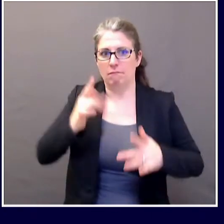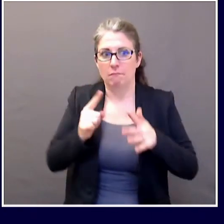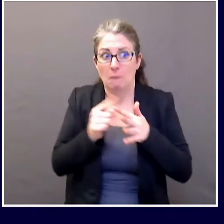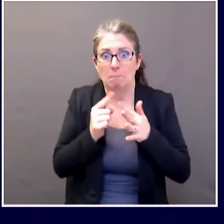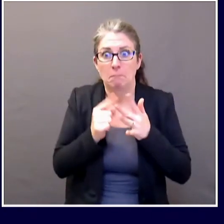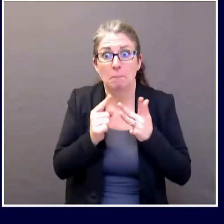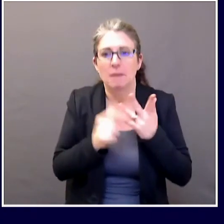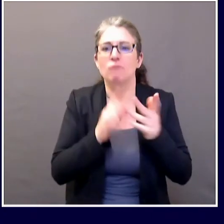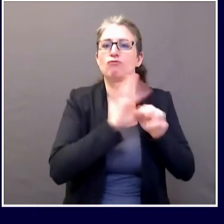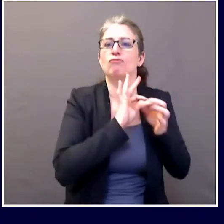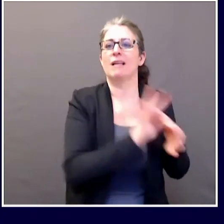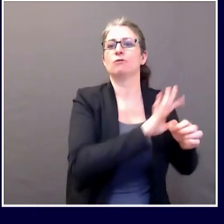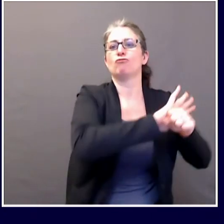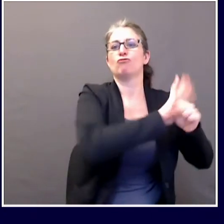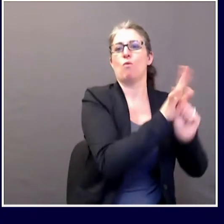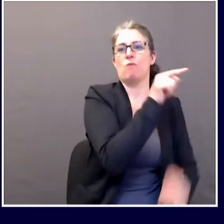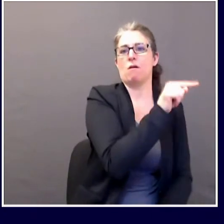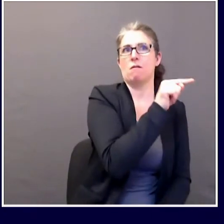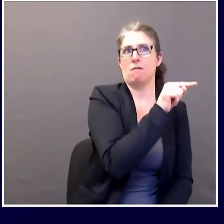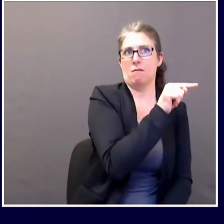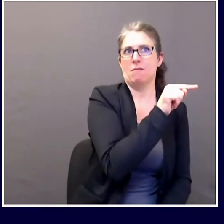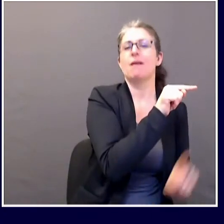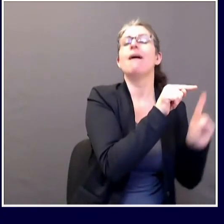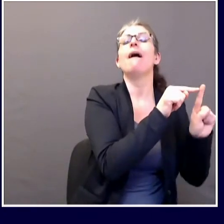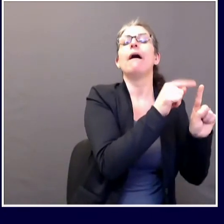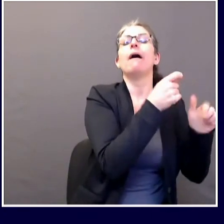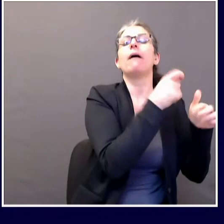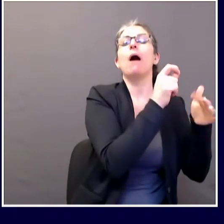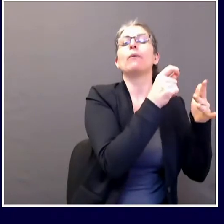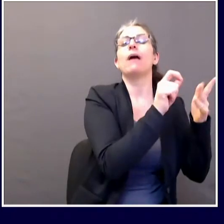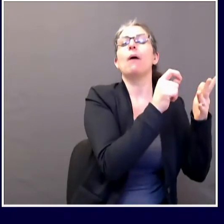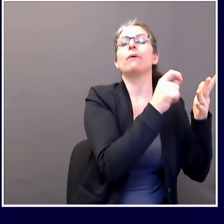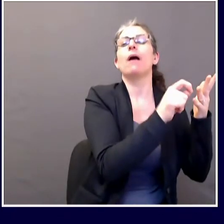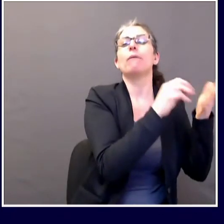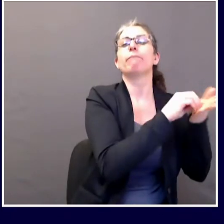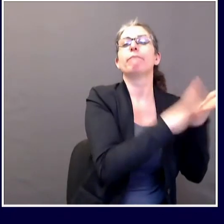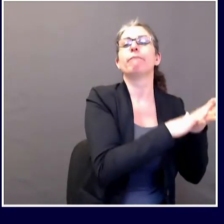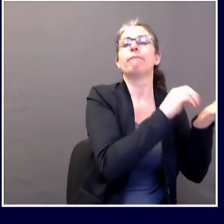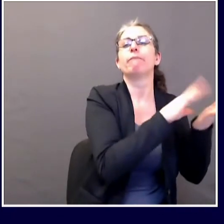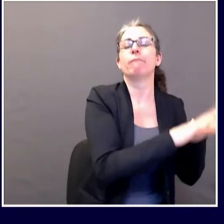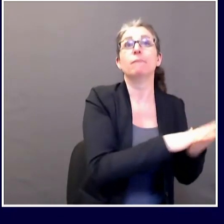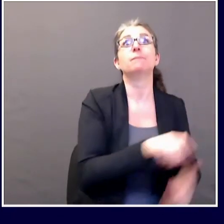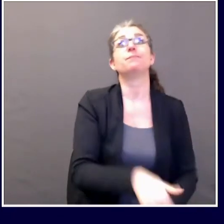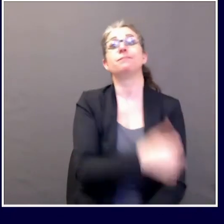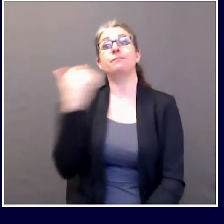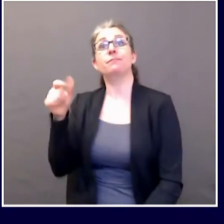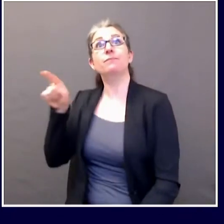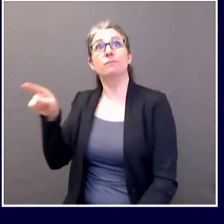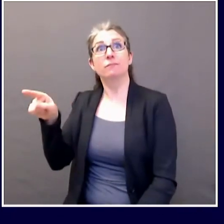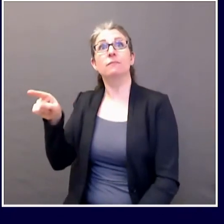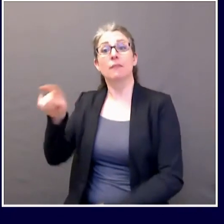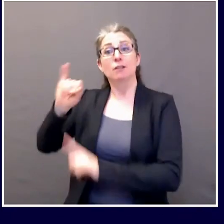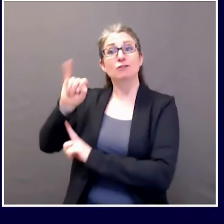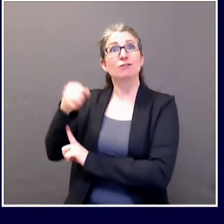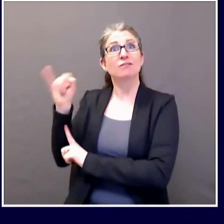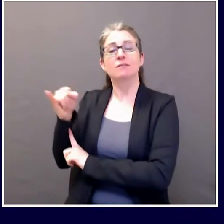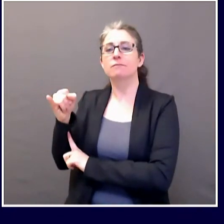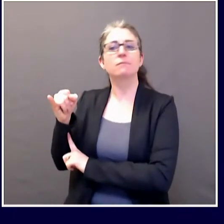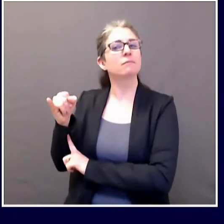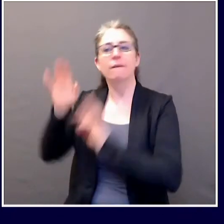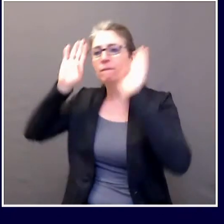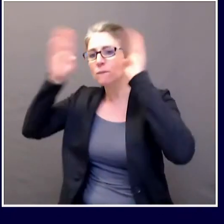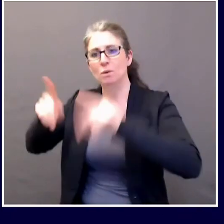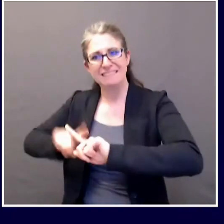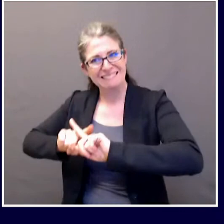between these trials. The Pfizer and Moderna trials occurred last summer. a time when these variants that we've talked